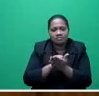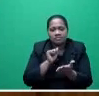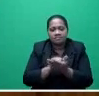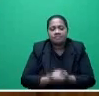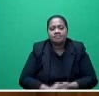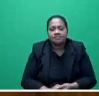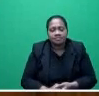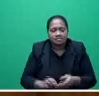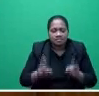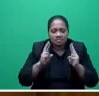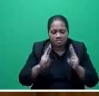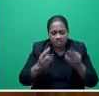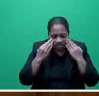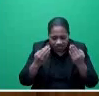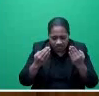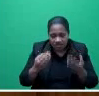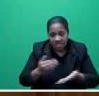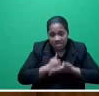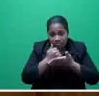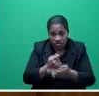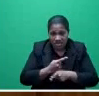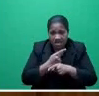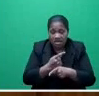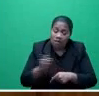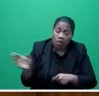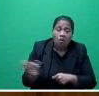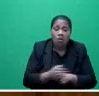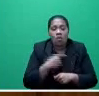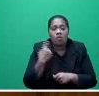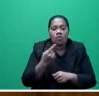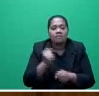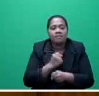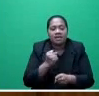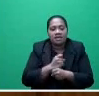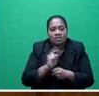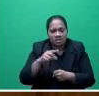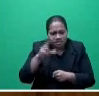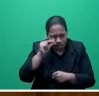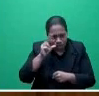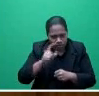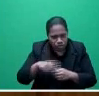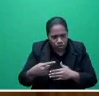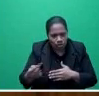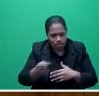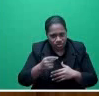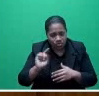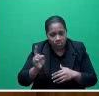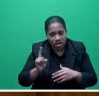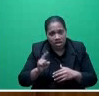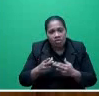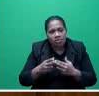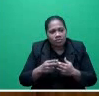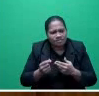also wish to acknowledge the support and guidance of all those who have made it possible to continue in the discharge of my